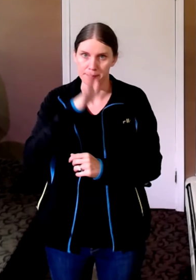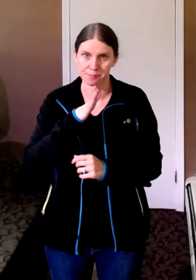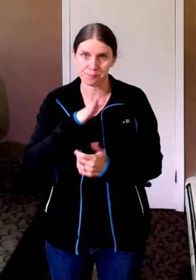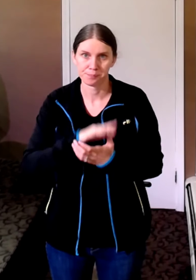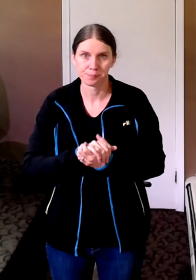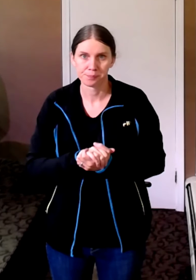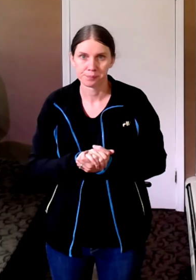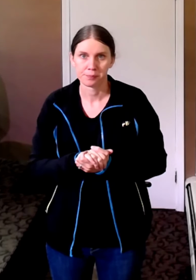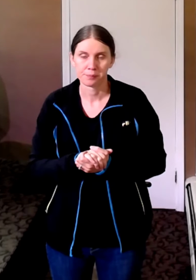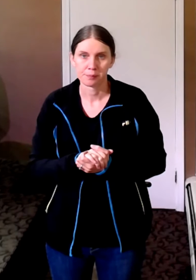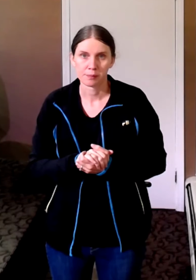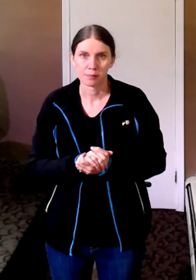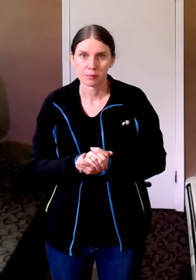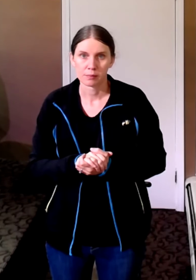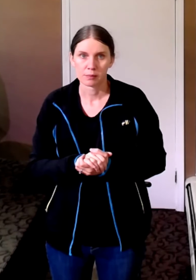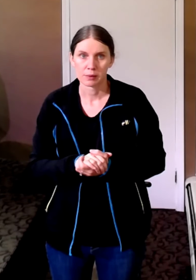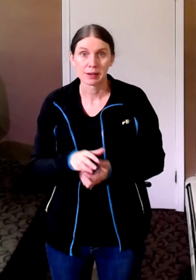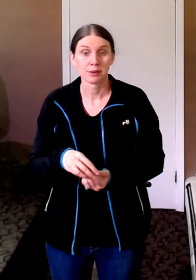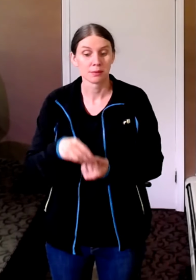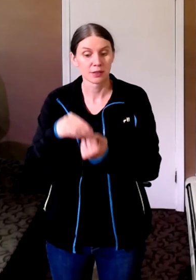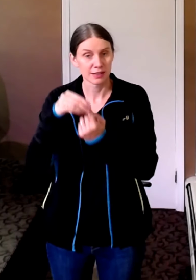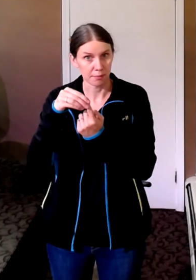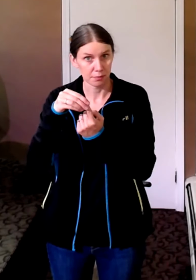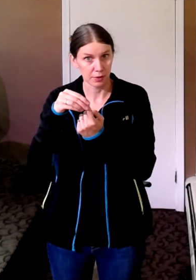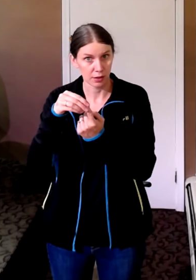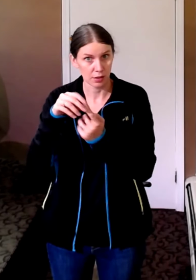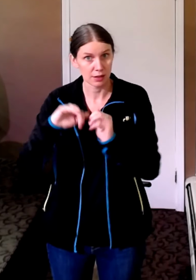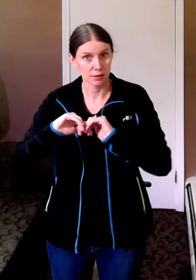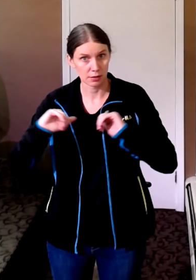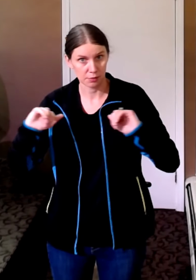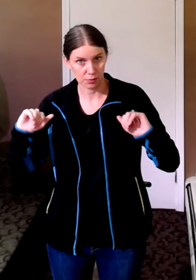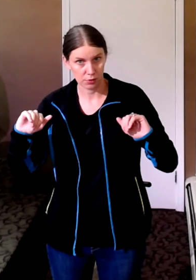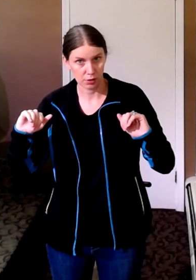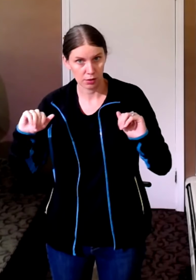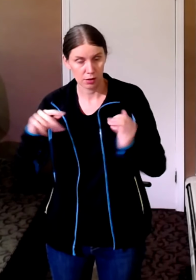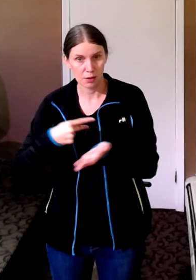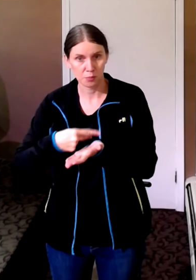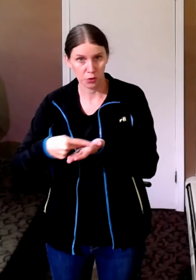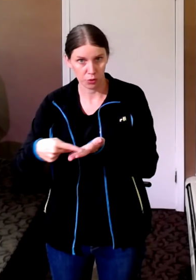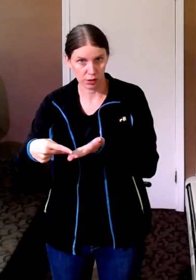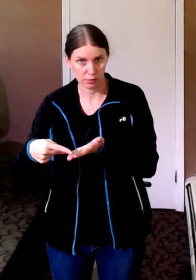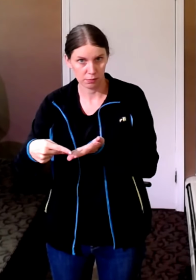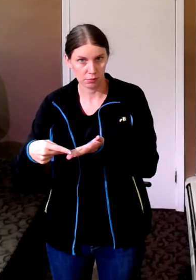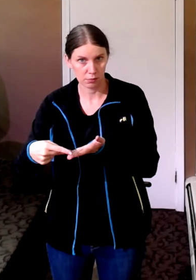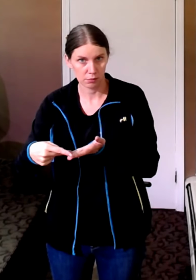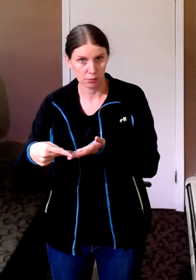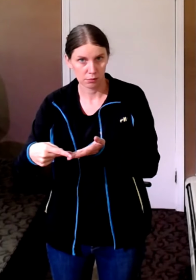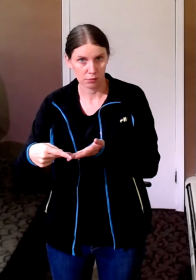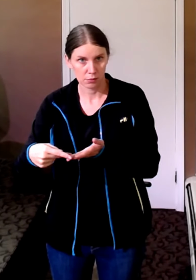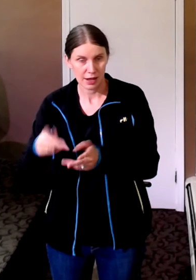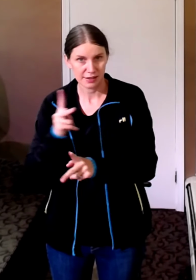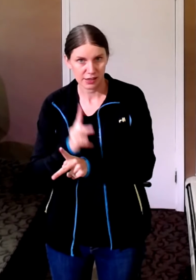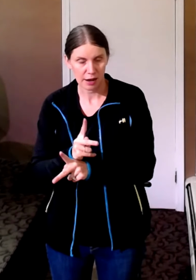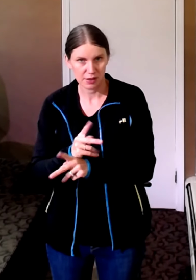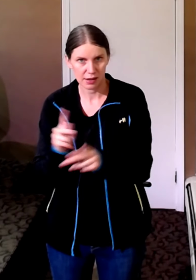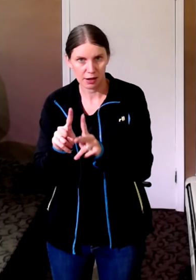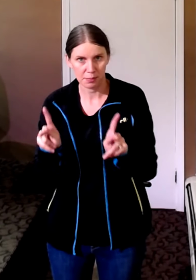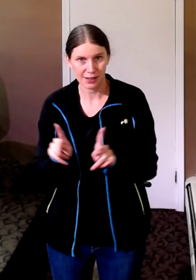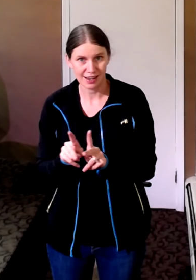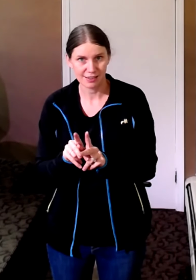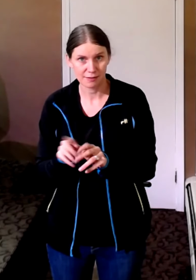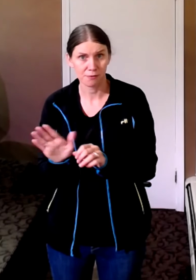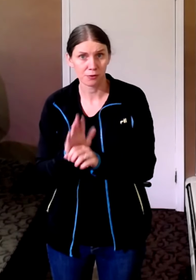God. It was kept separate. It was kept pure. It was kept in a place of